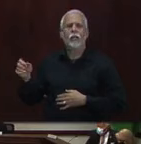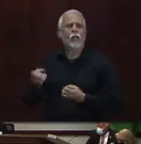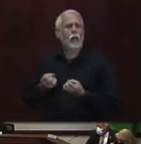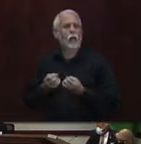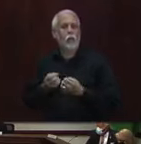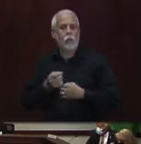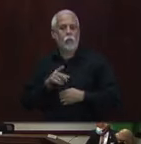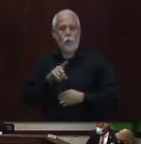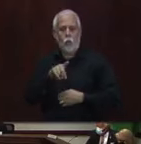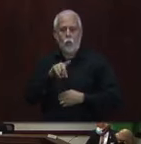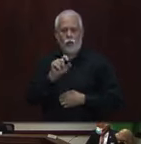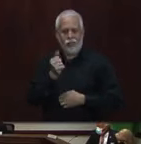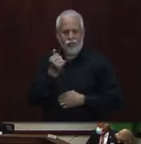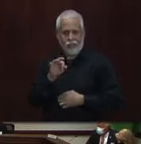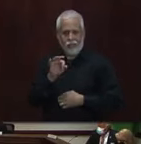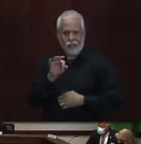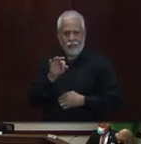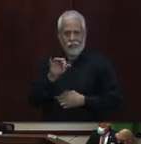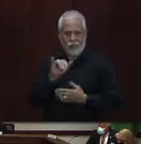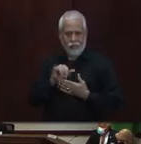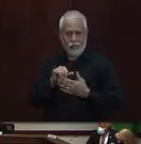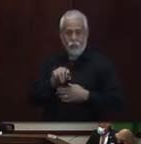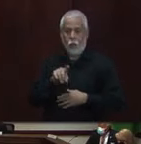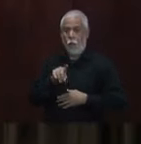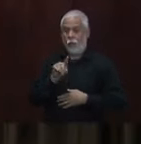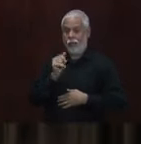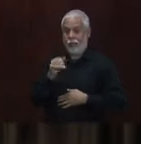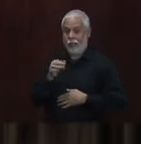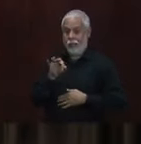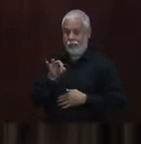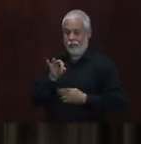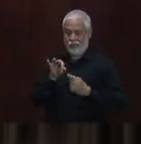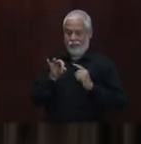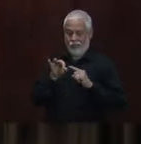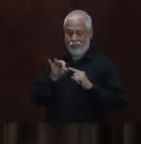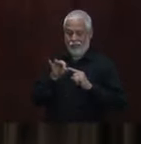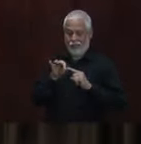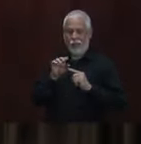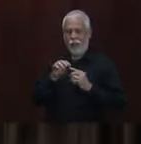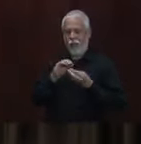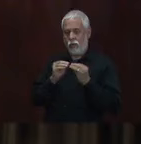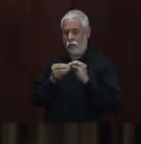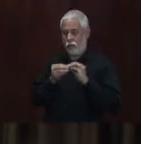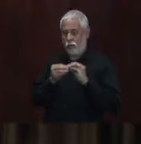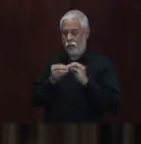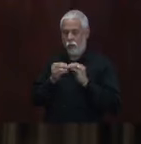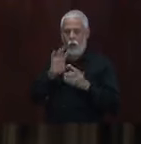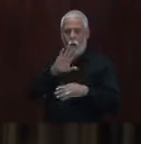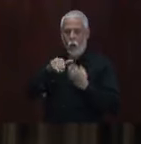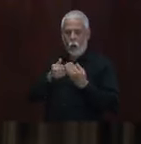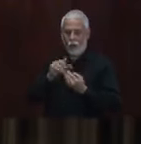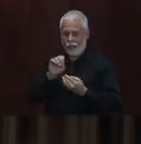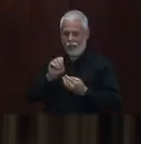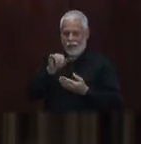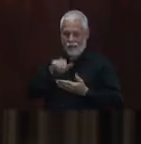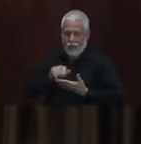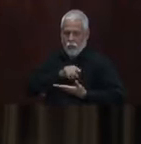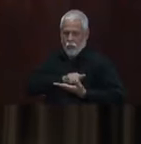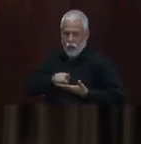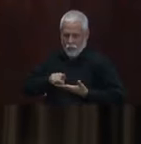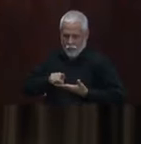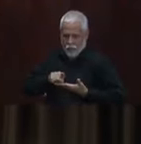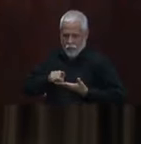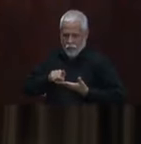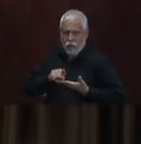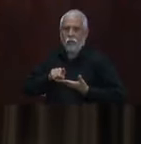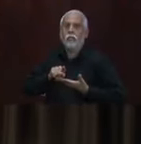of the 119 did that affect? So the 119 is a metric based on all the cases that came in that week.